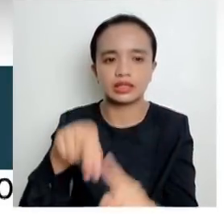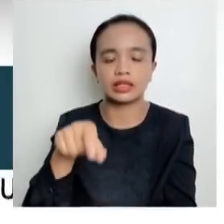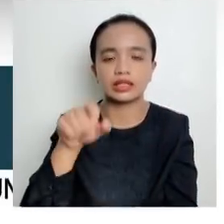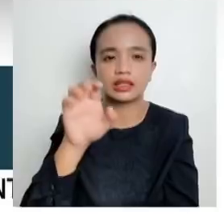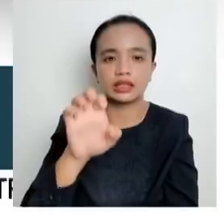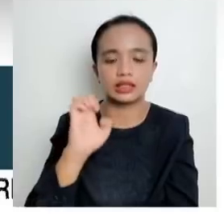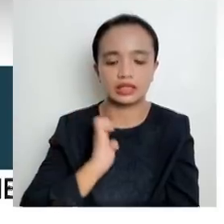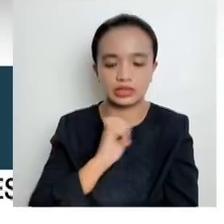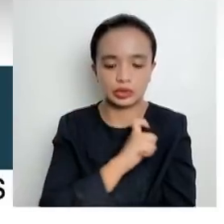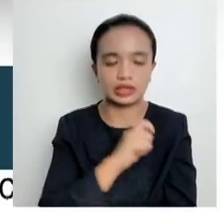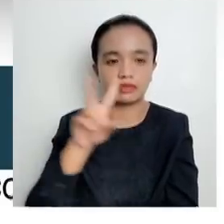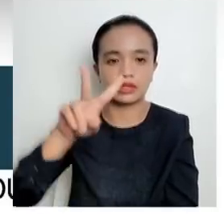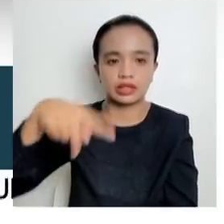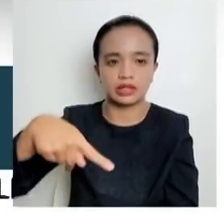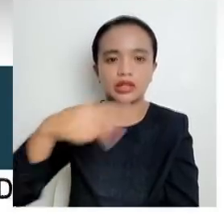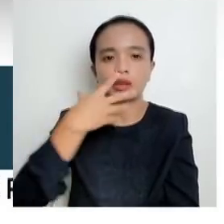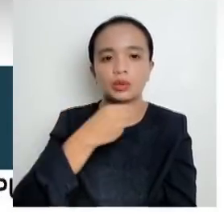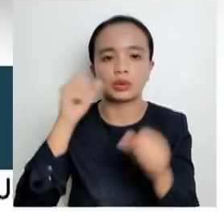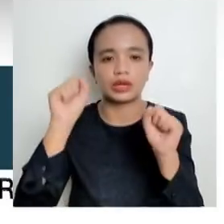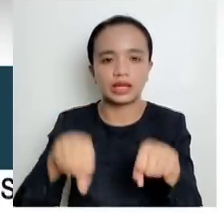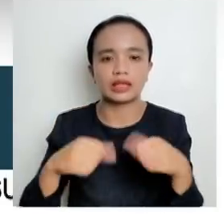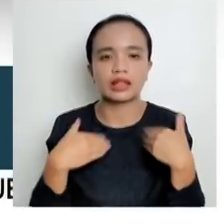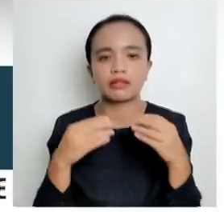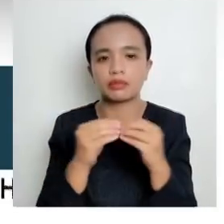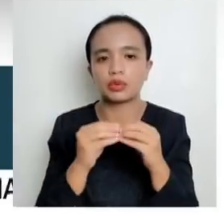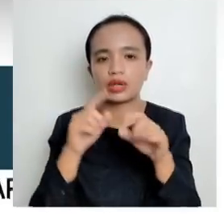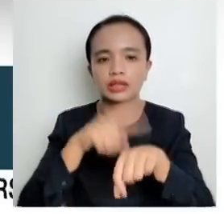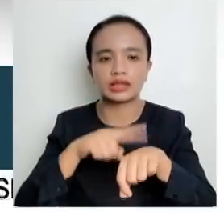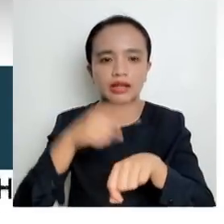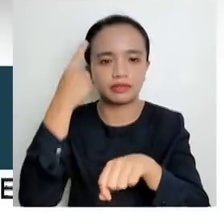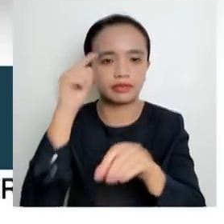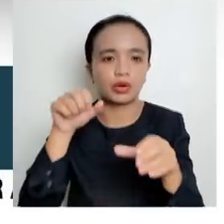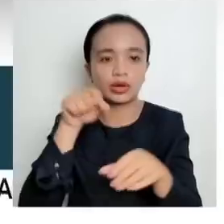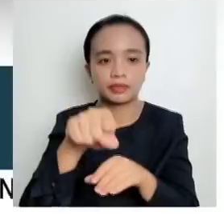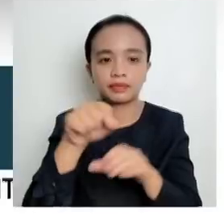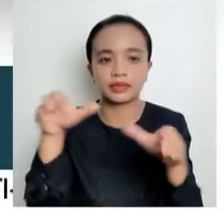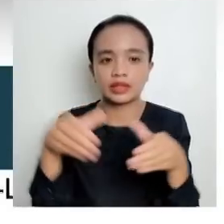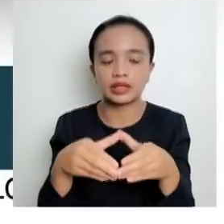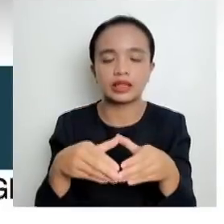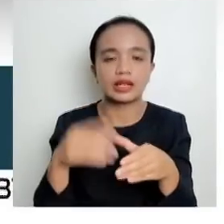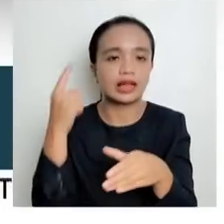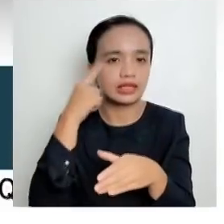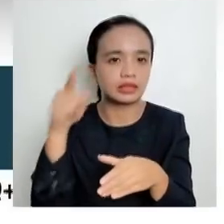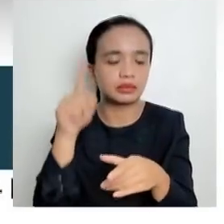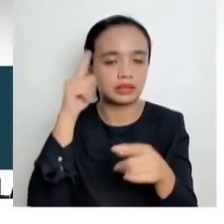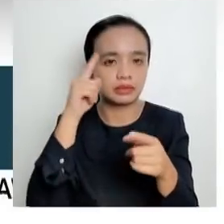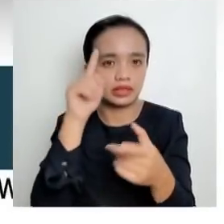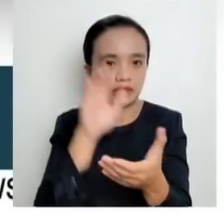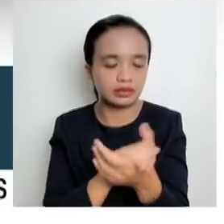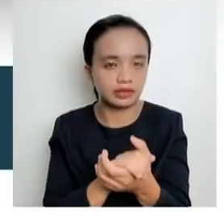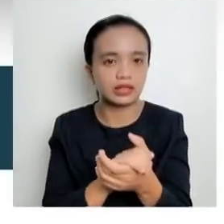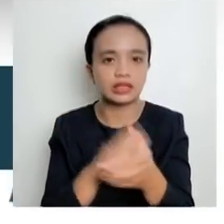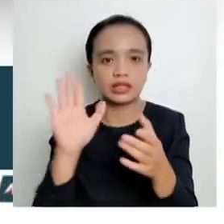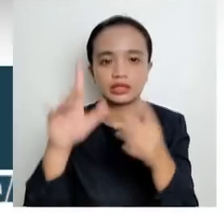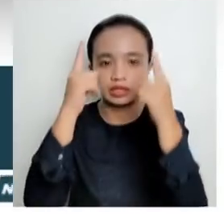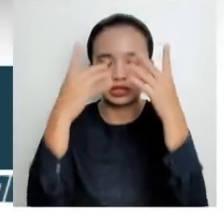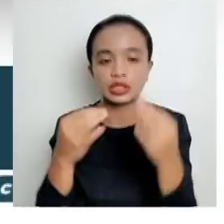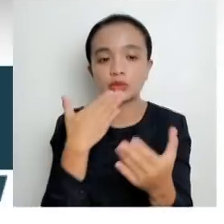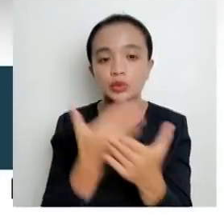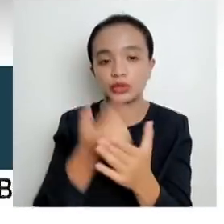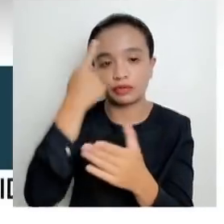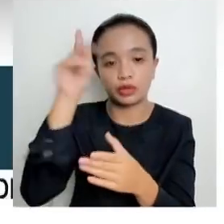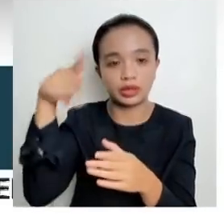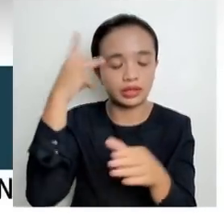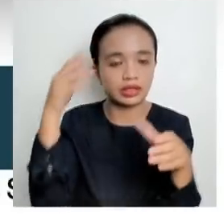who can devote more time for the party. He believes his decision is for the good of the party, its members, and